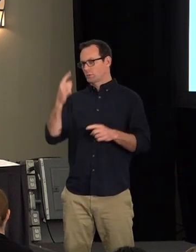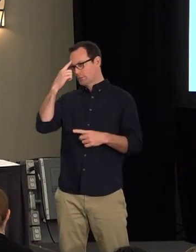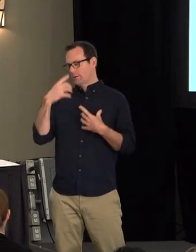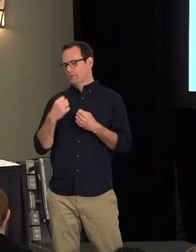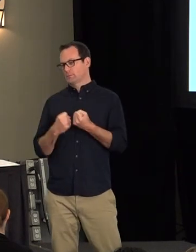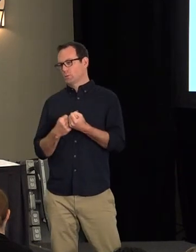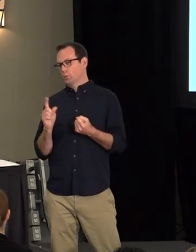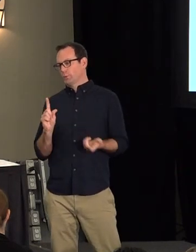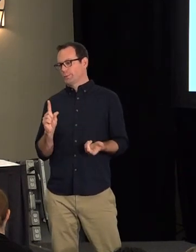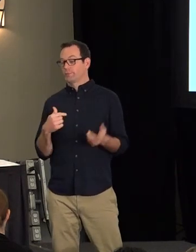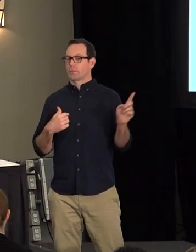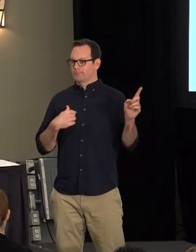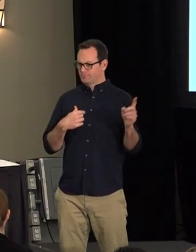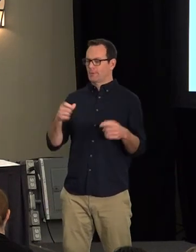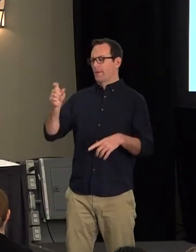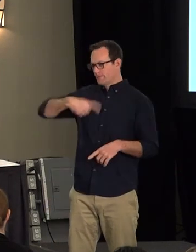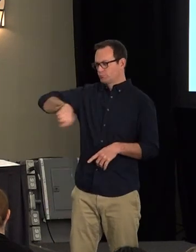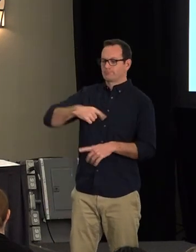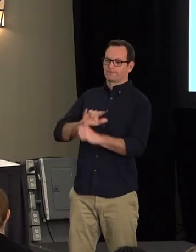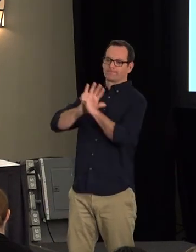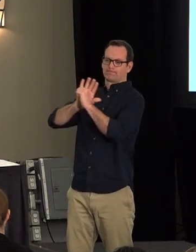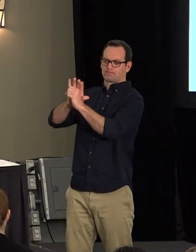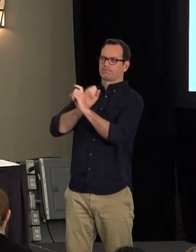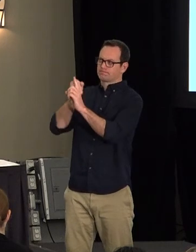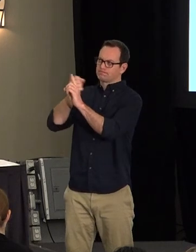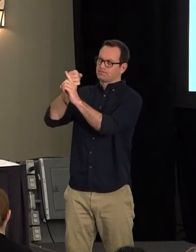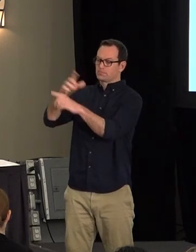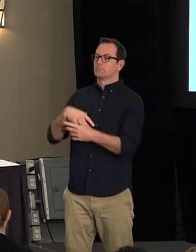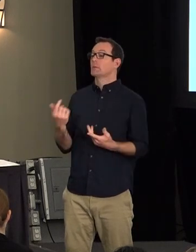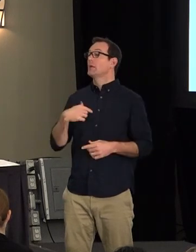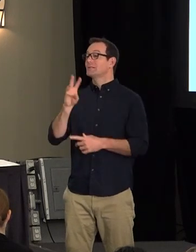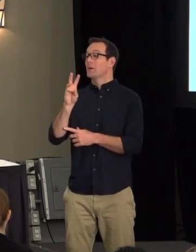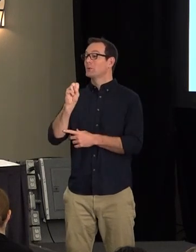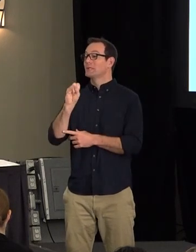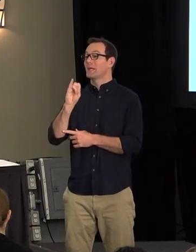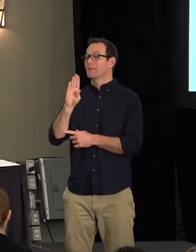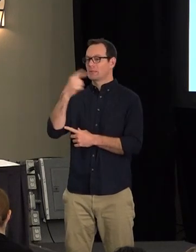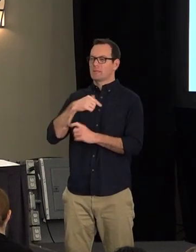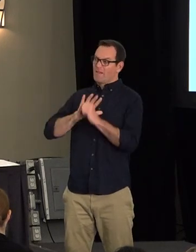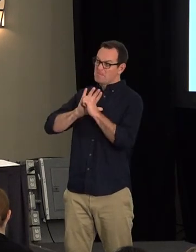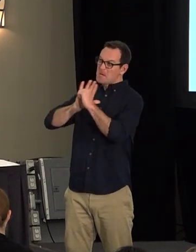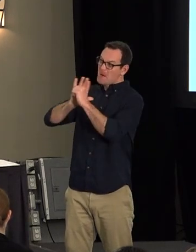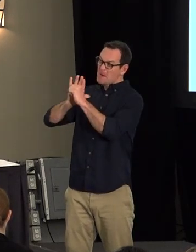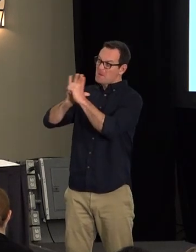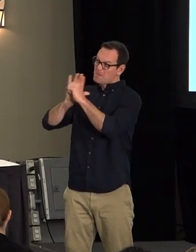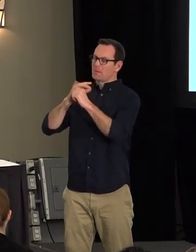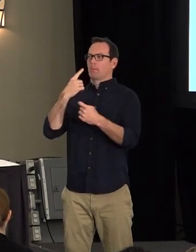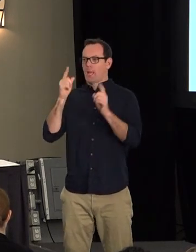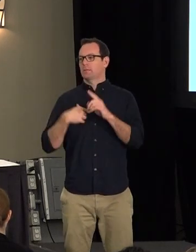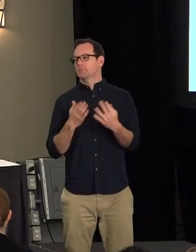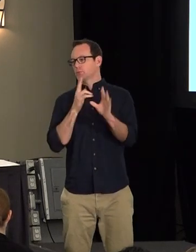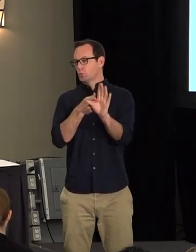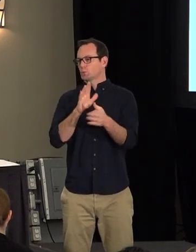with WSIB to get a Bachelor of Social Work. But when I was finished all of that, I